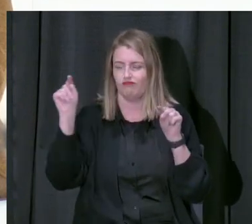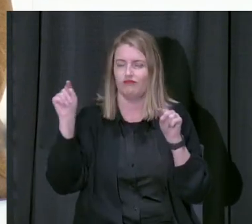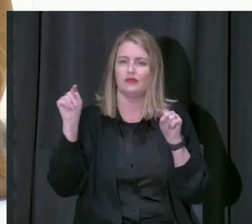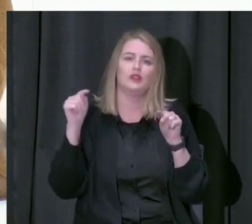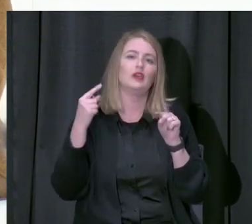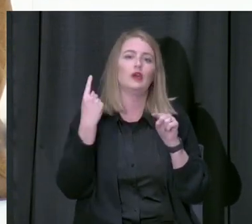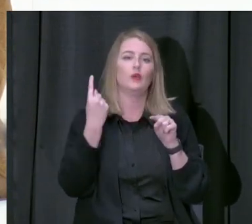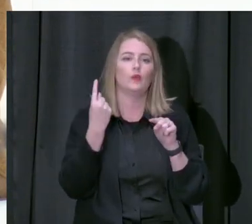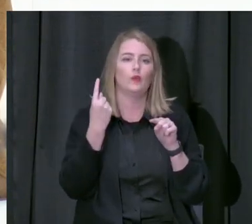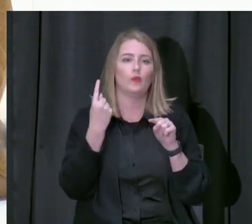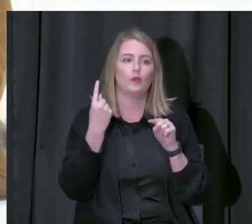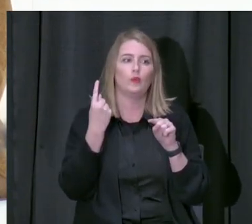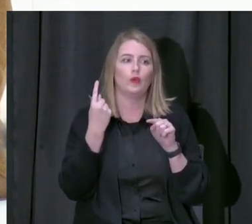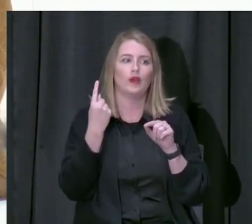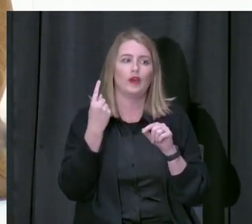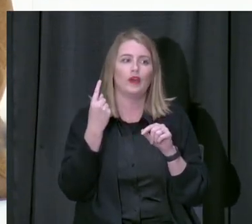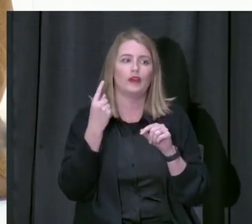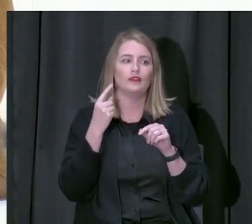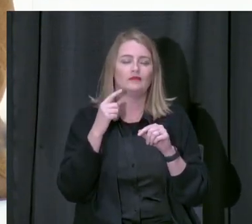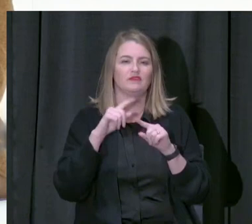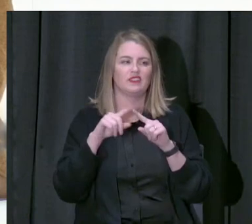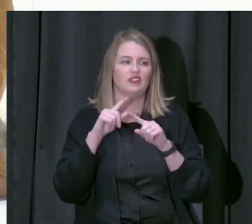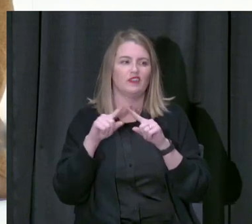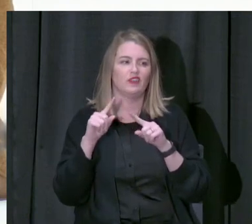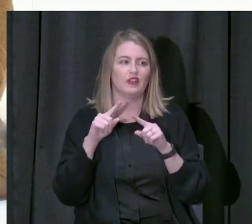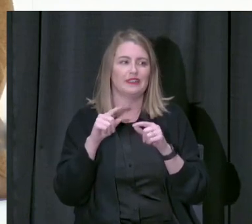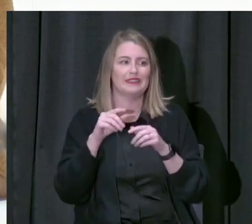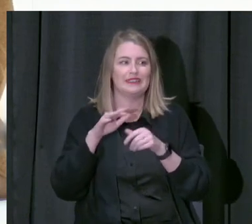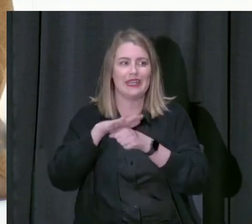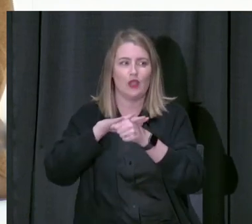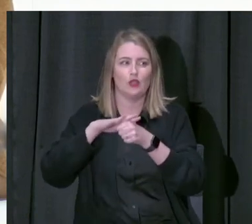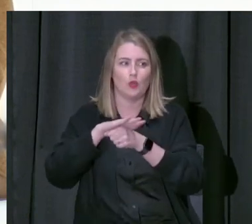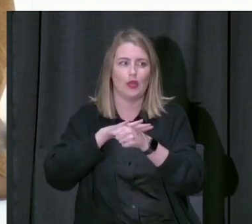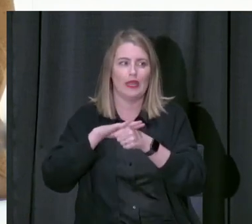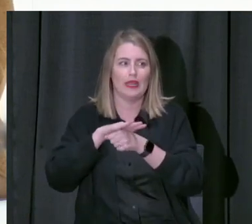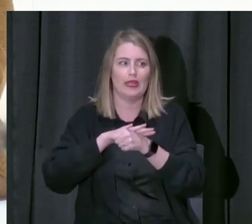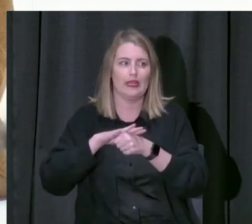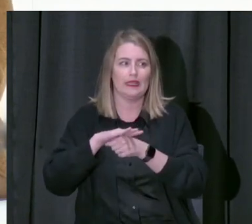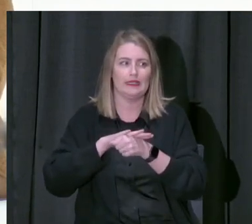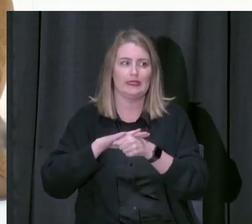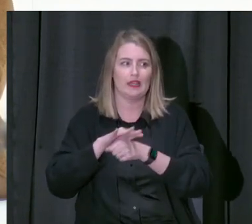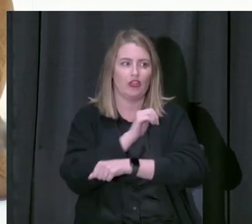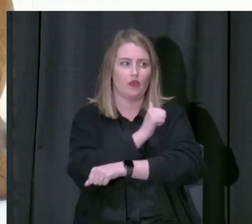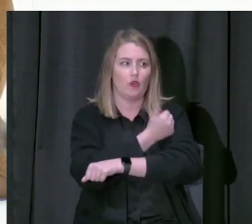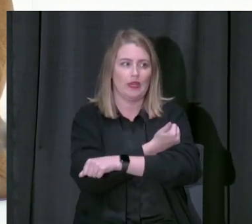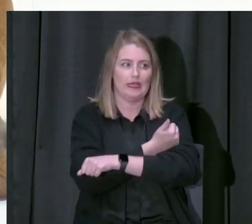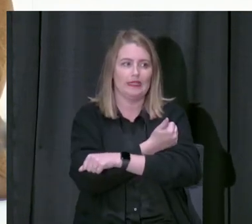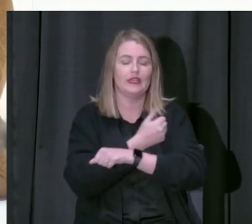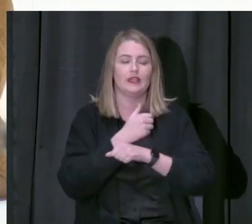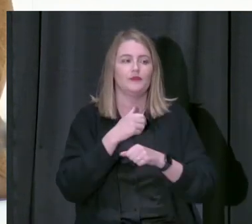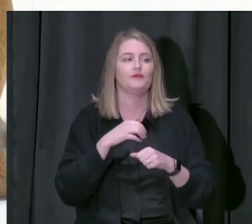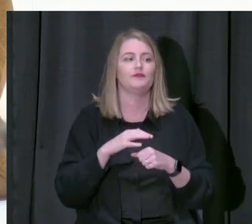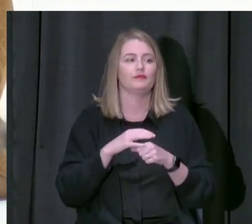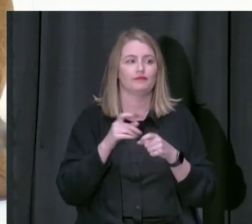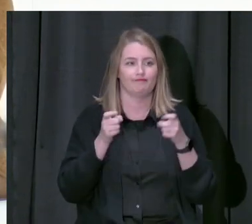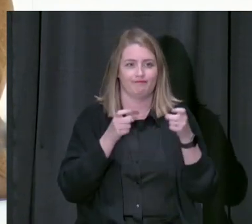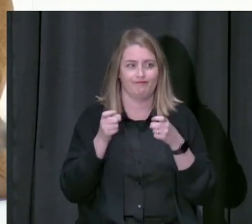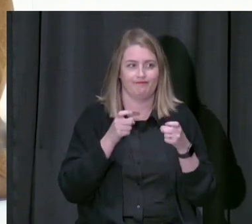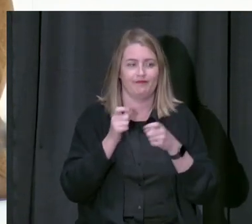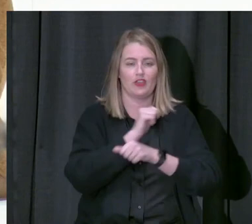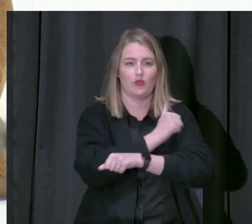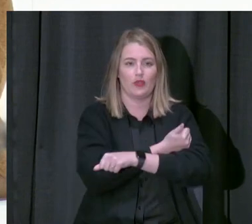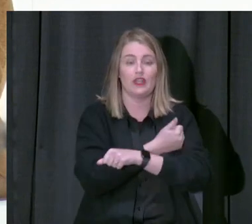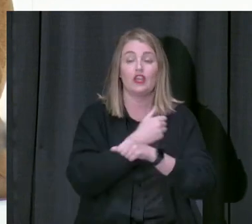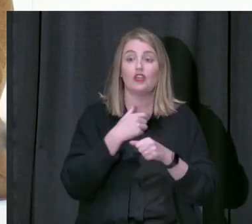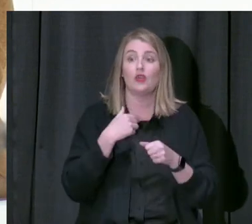them being the regulatory authorities in territories where Prime Video is available. We definitely partner